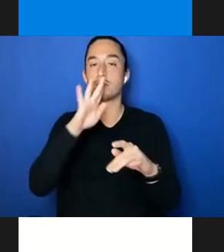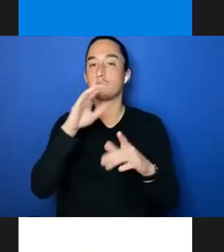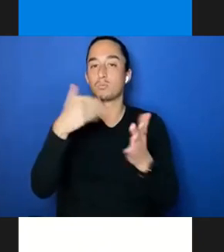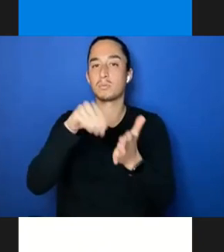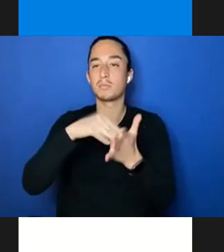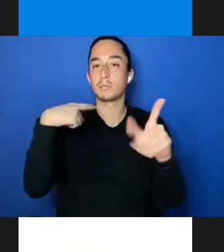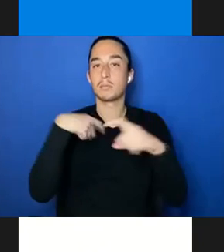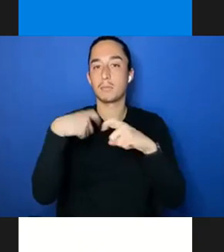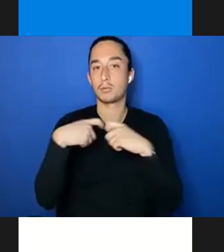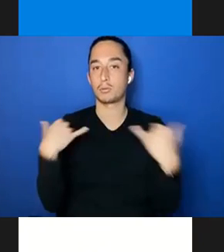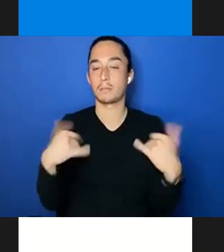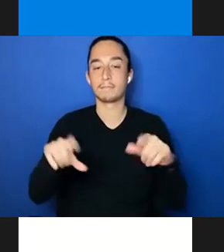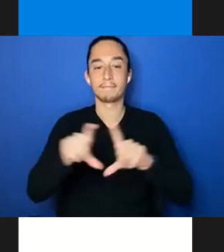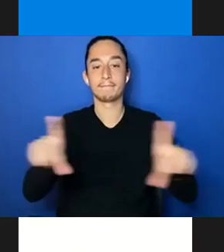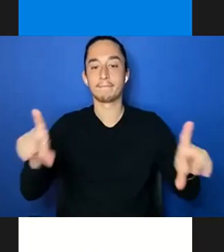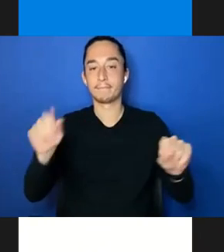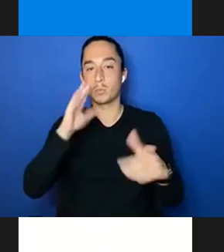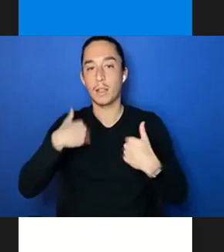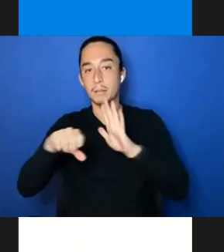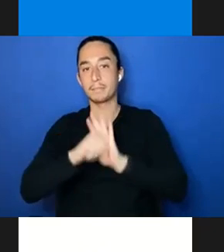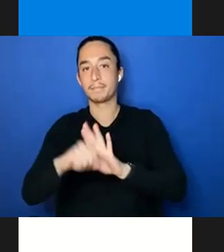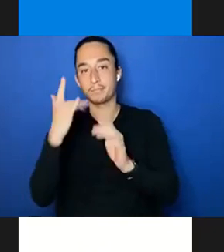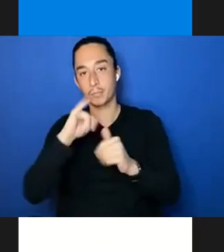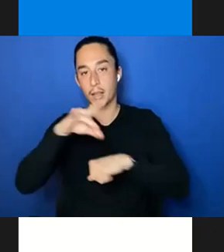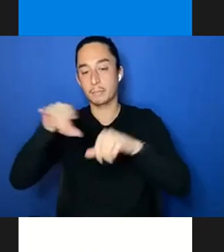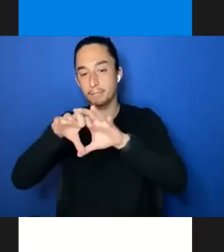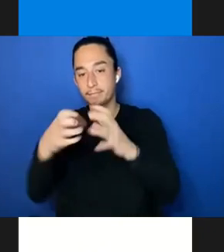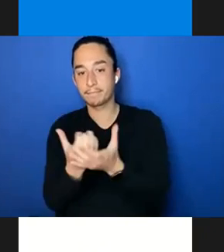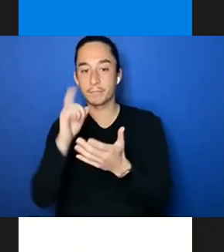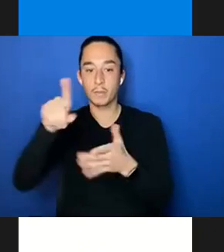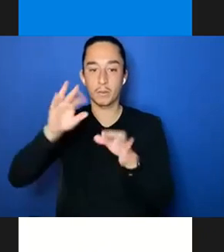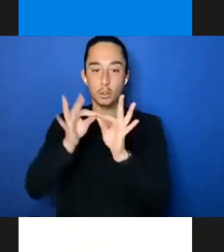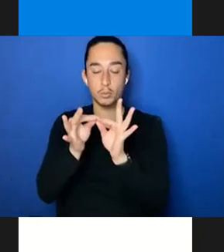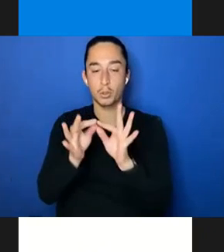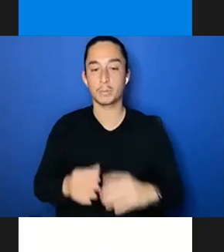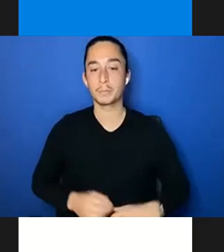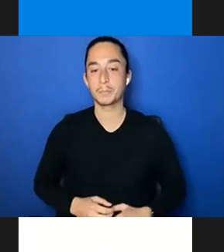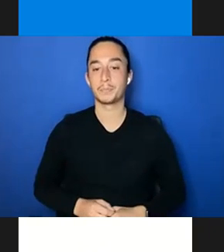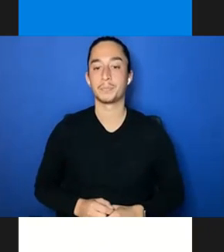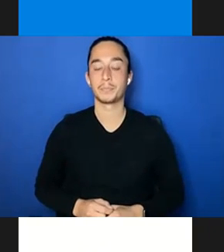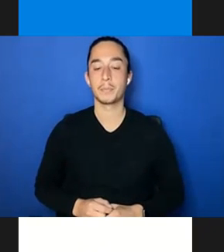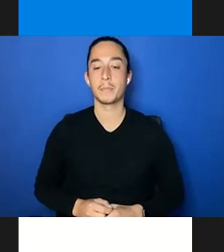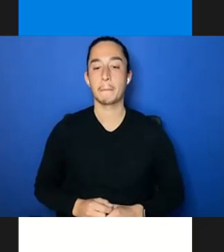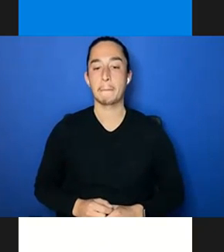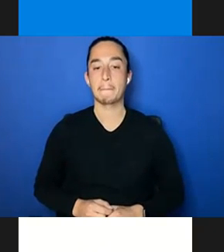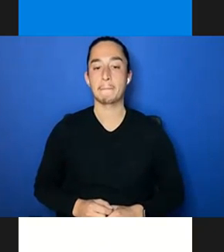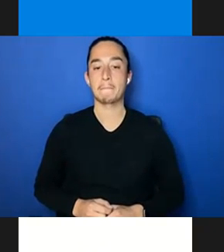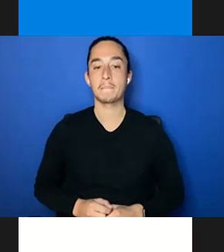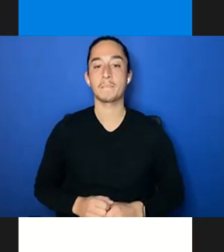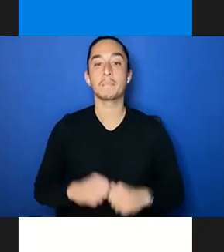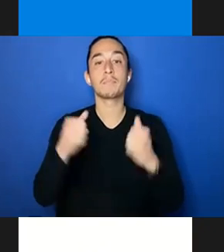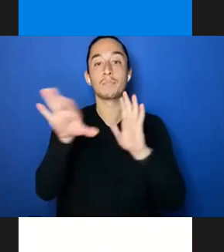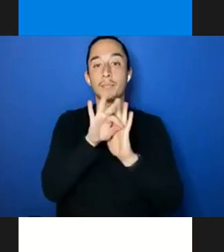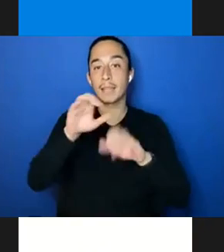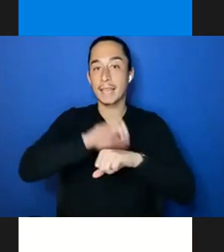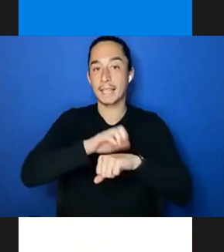puede buscar el icono de globo terráqueo que dice interpretación en la parte inferior de su pantalla. Choose English